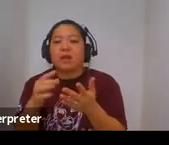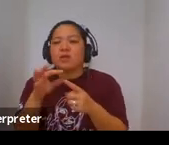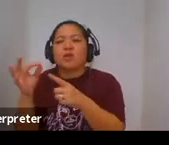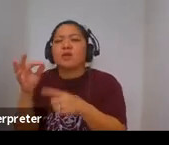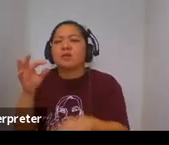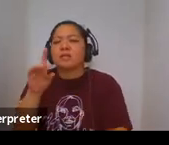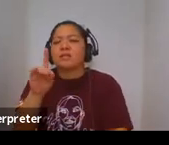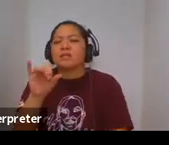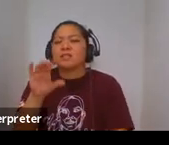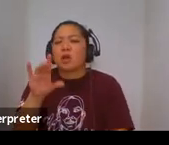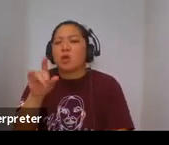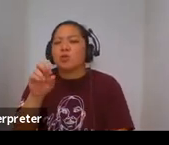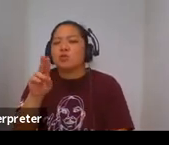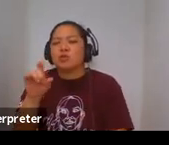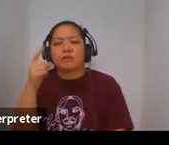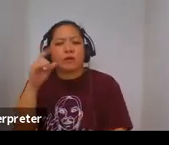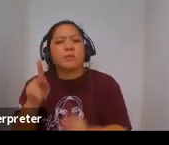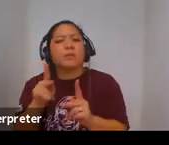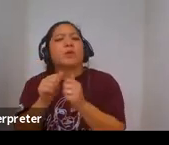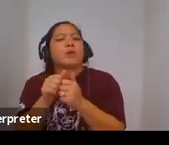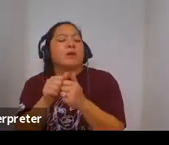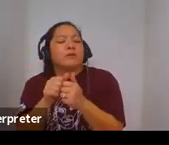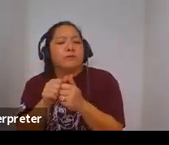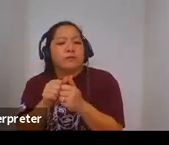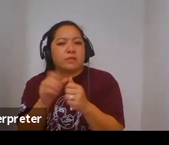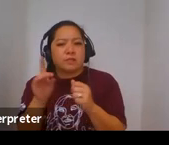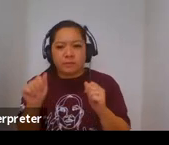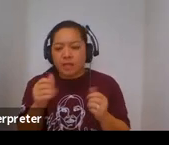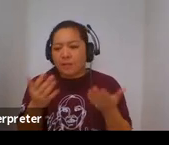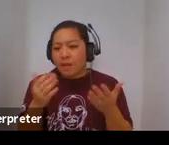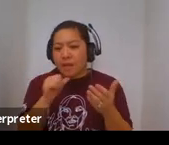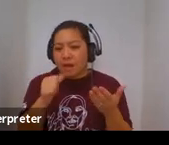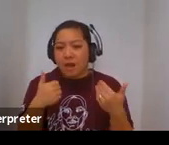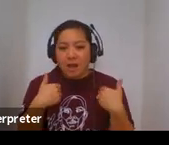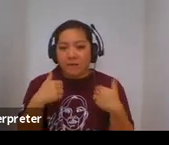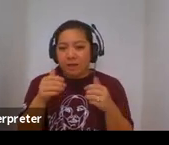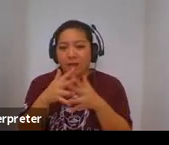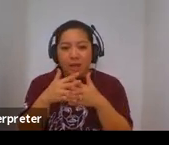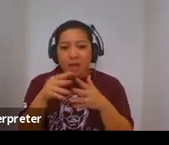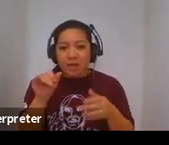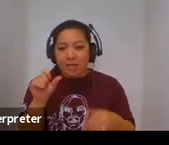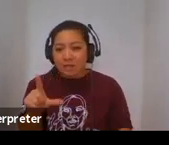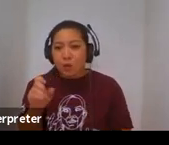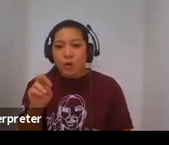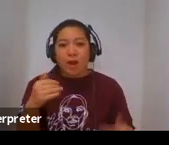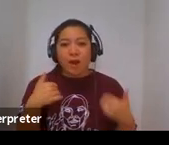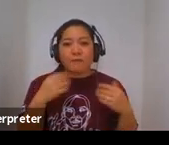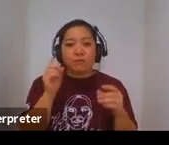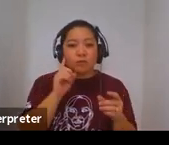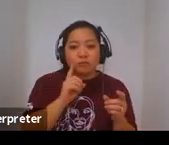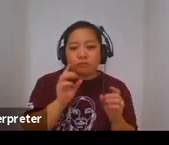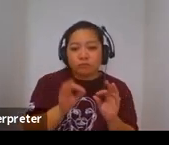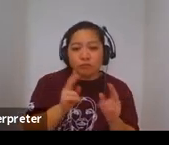for persons with disabilities or are nonverbal and may not have American Sign Language or have a sign language